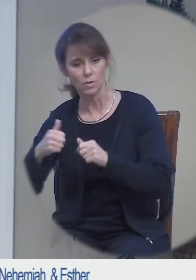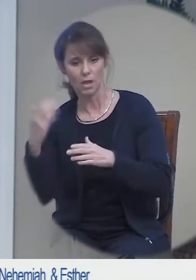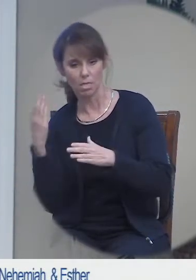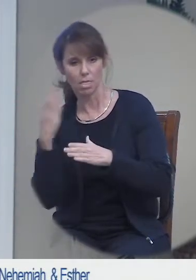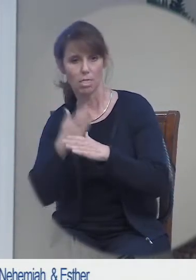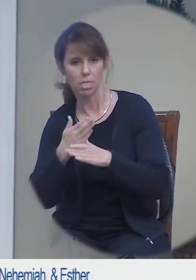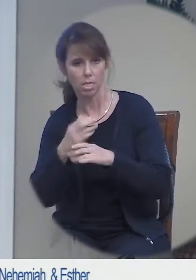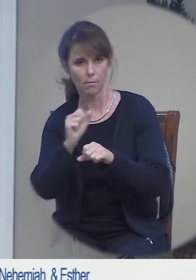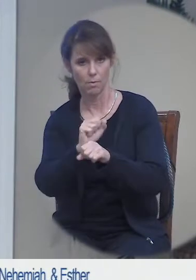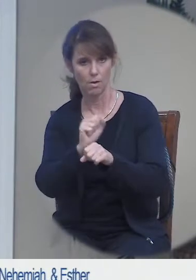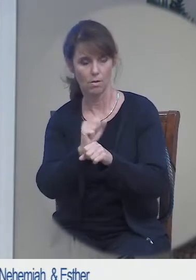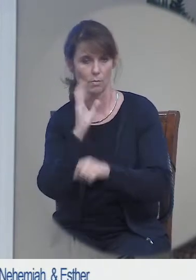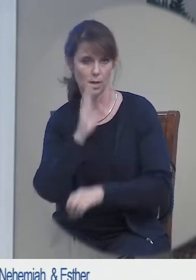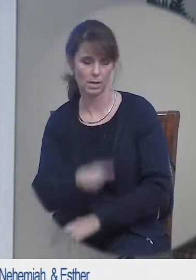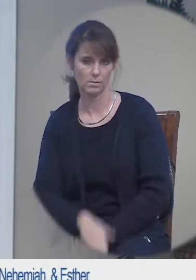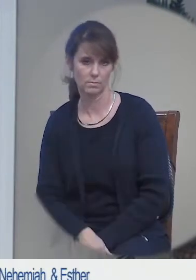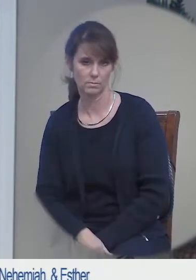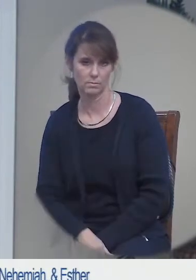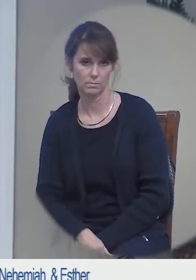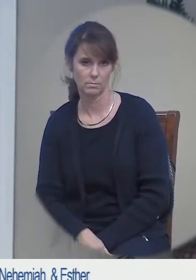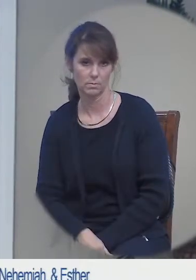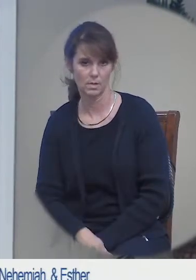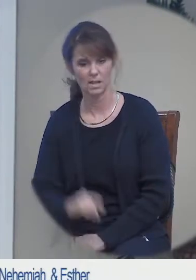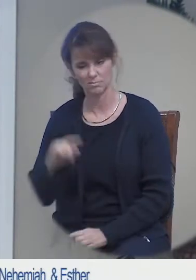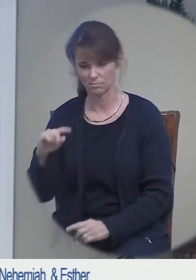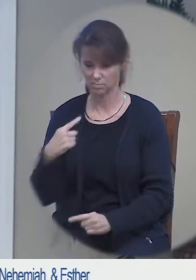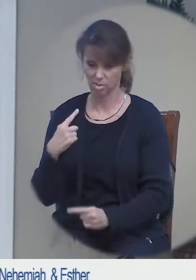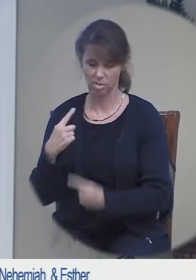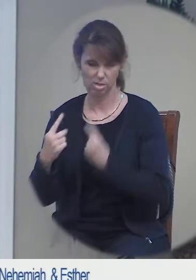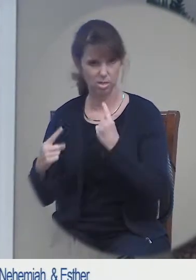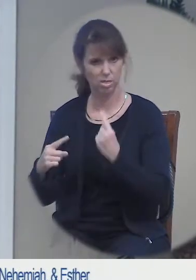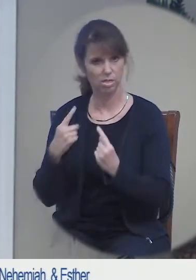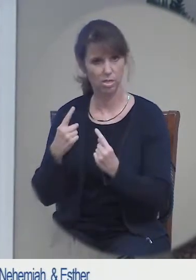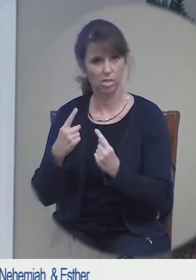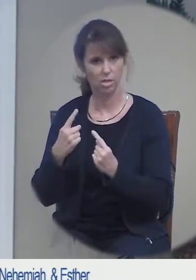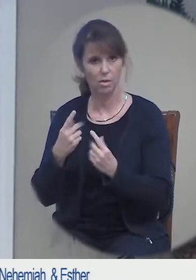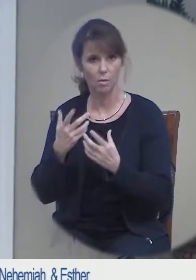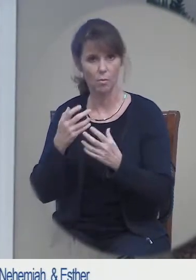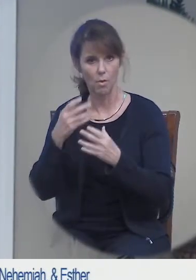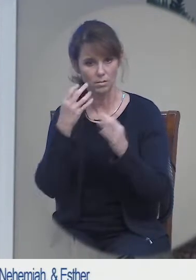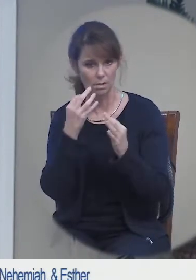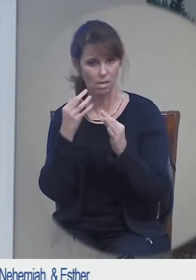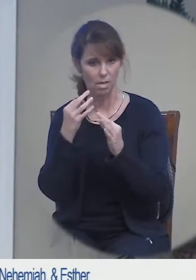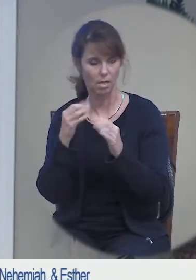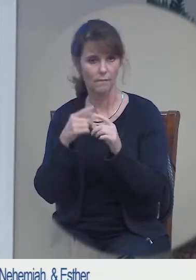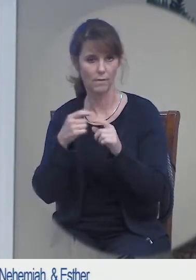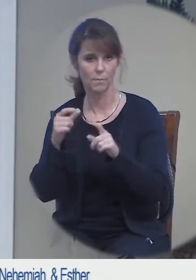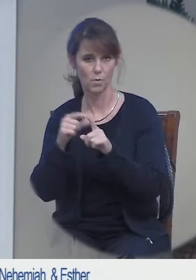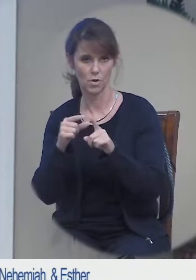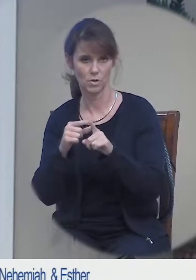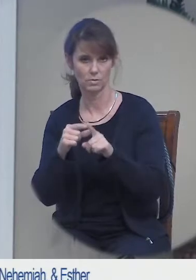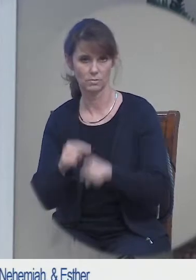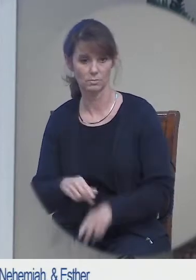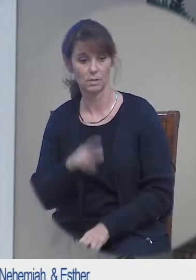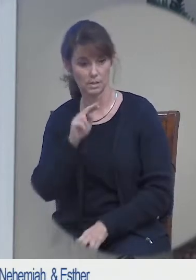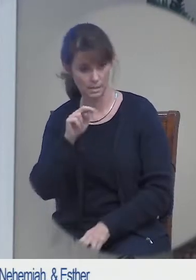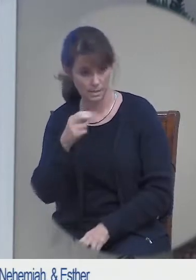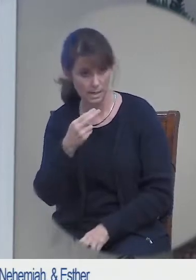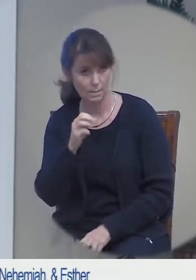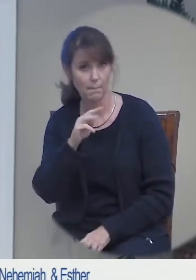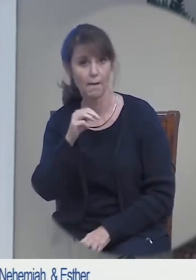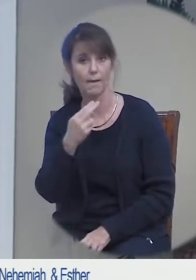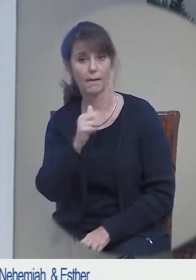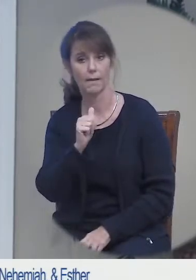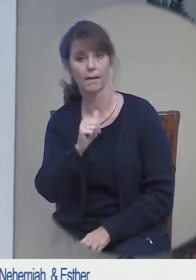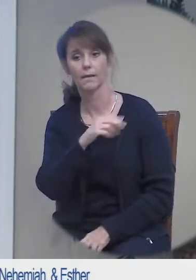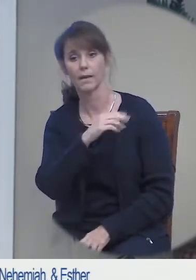way. And there will be people who try to ridicule us, to divert our attention from the work. It happened in Nehemiah's day. It happened